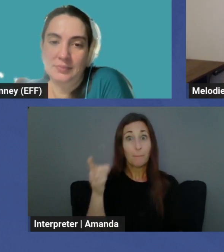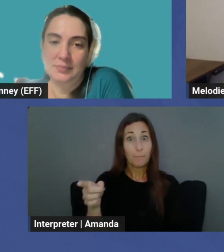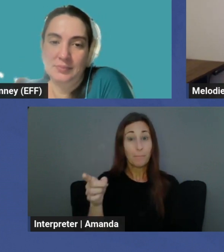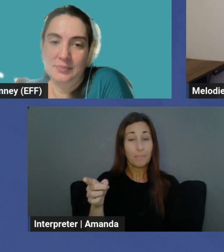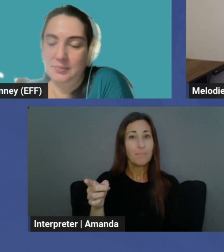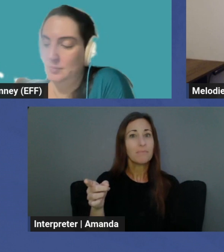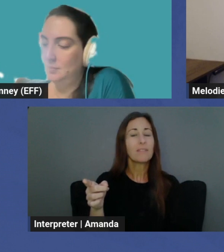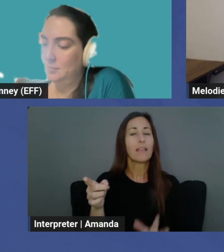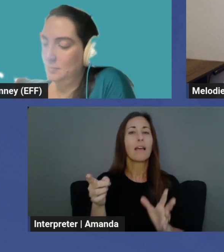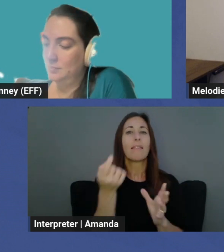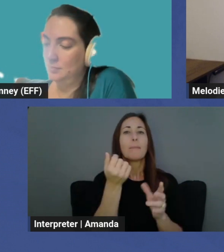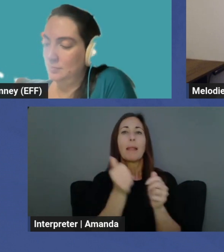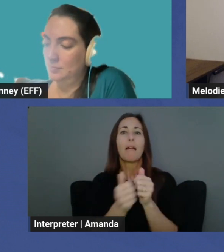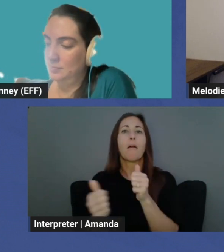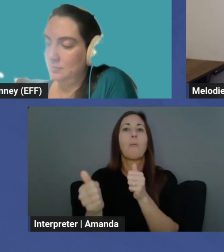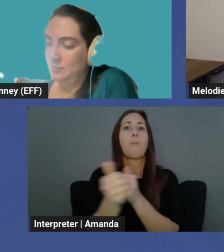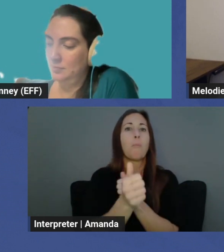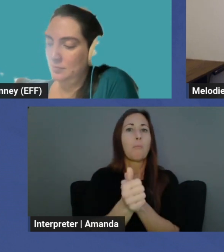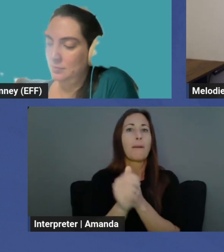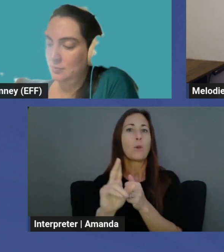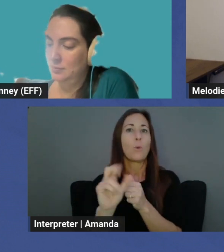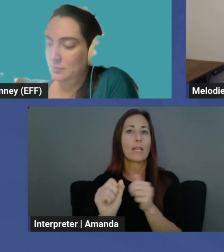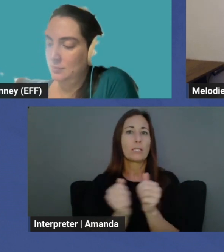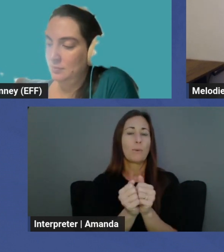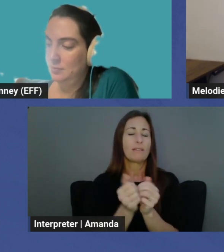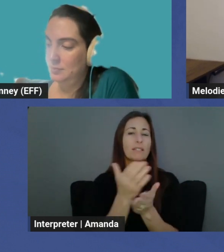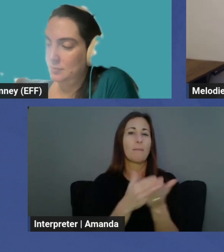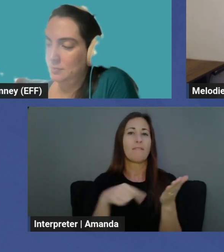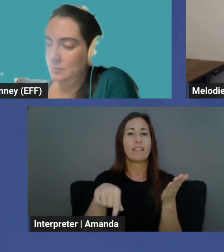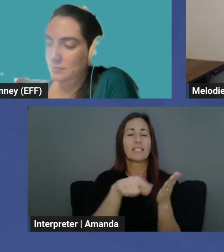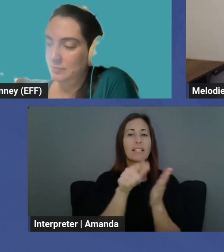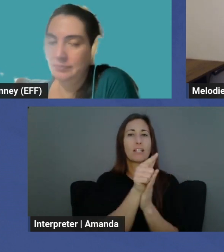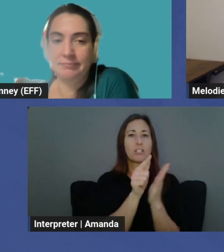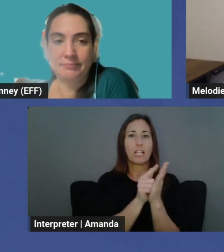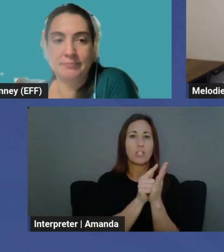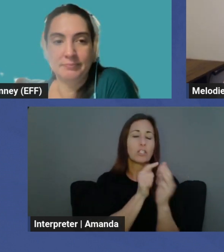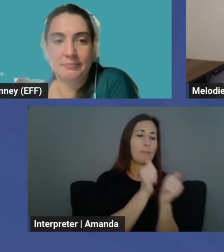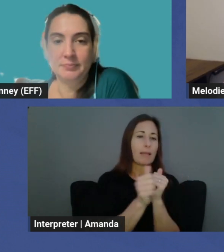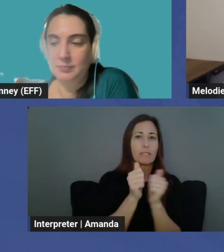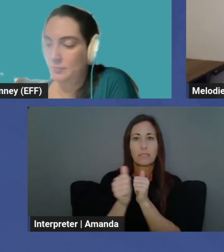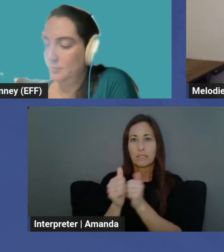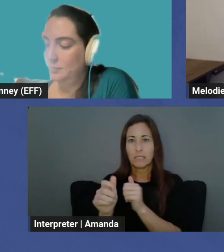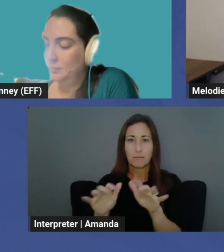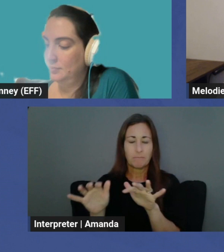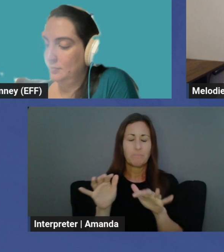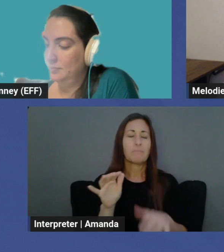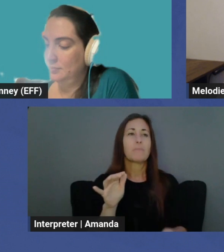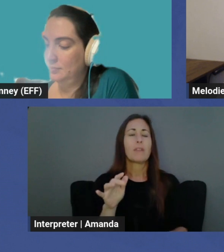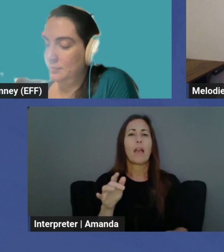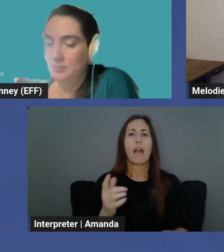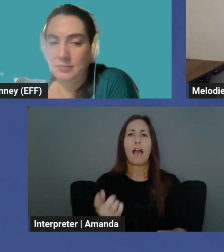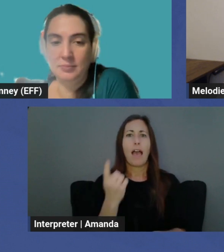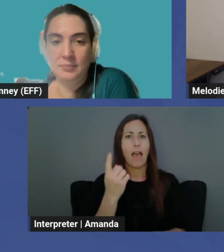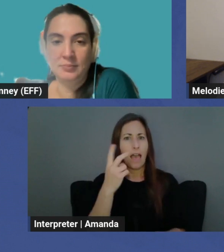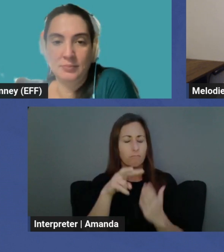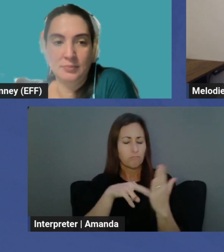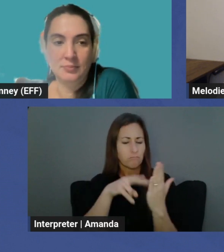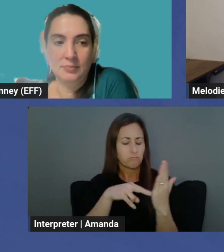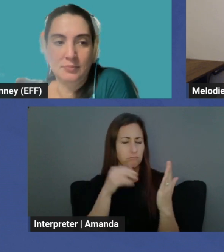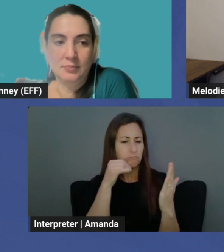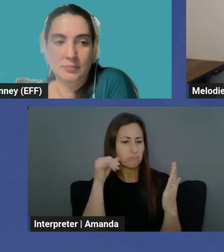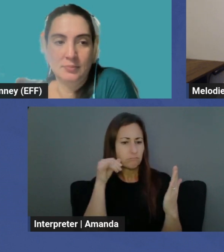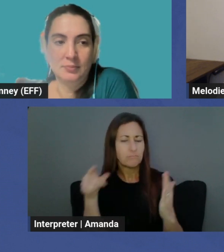of the US in terms of some of this legislation and passing various things. And one of the things I read about yesterday is a sex